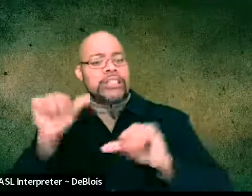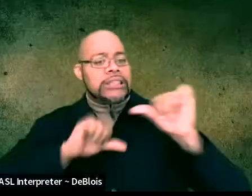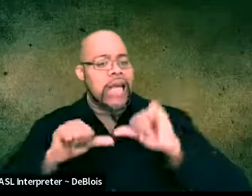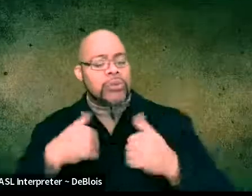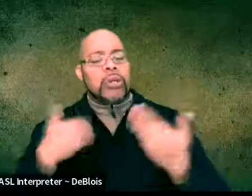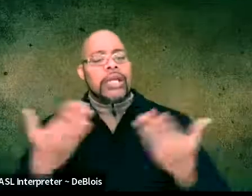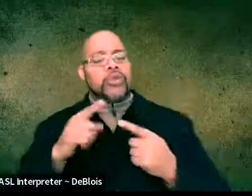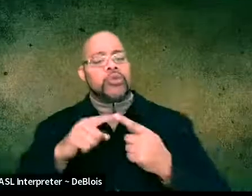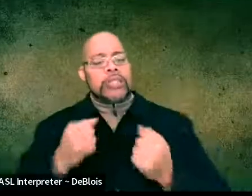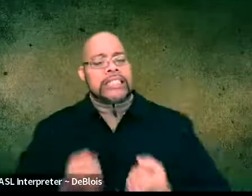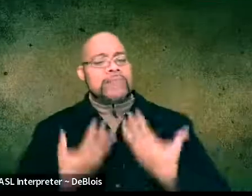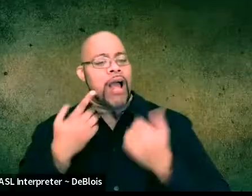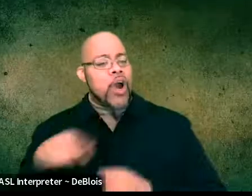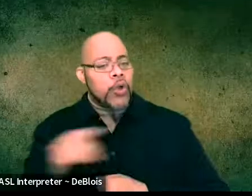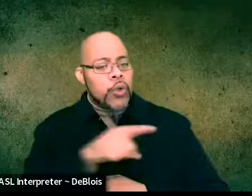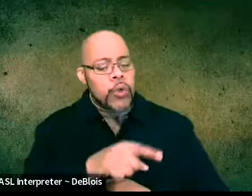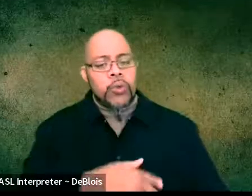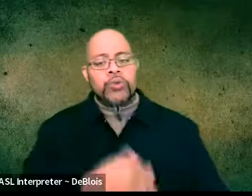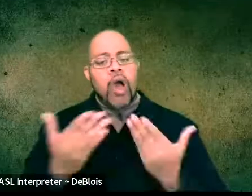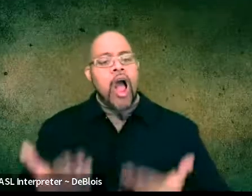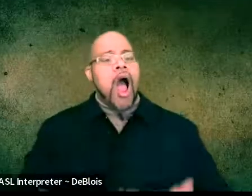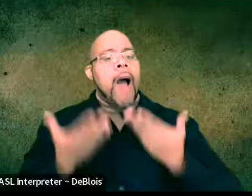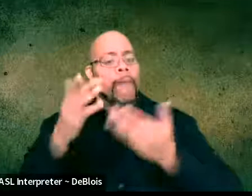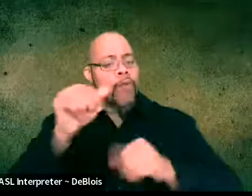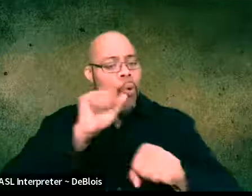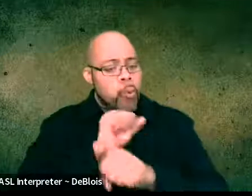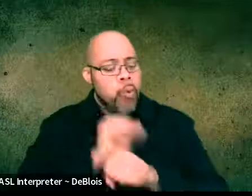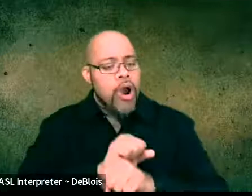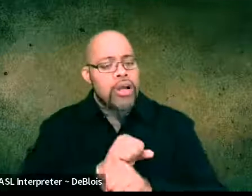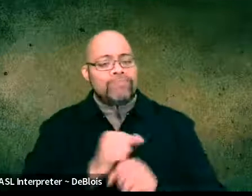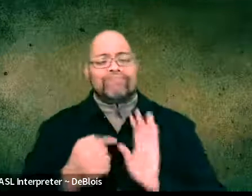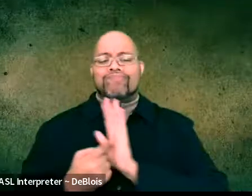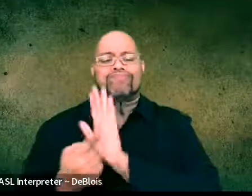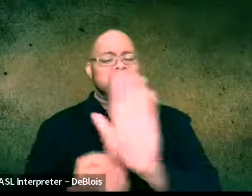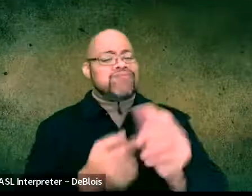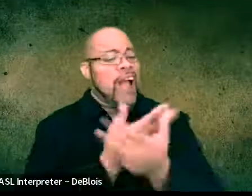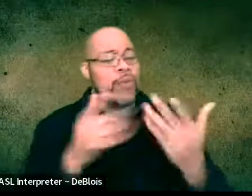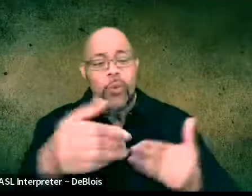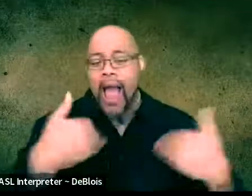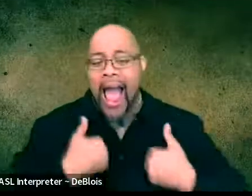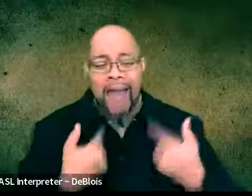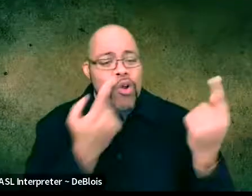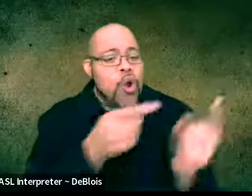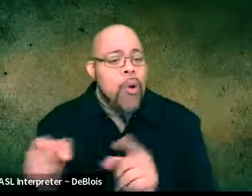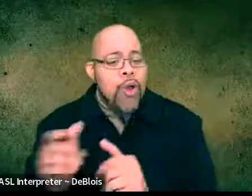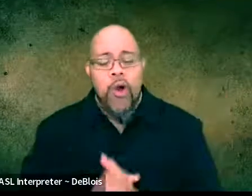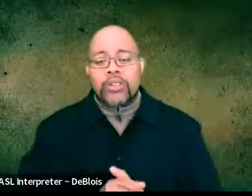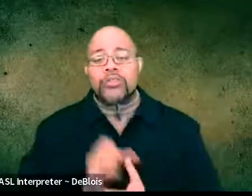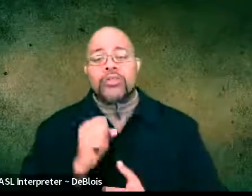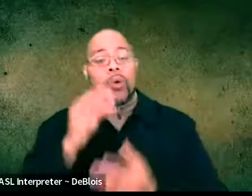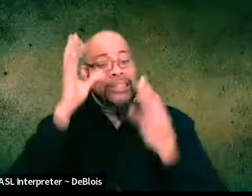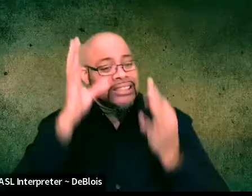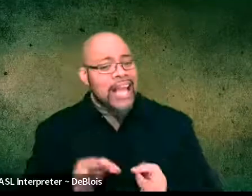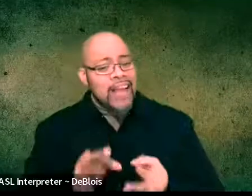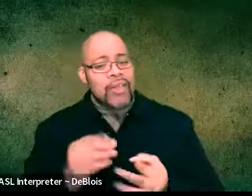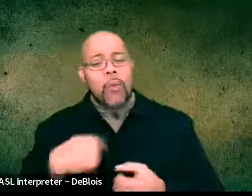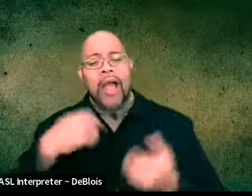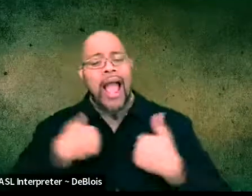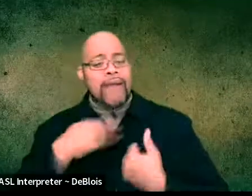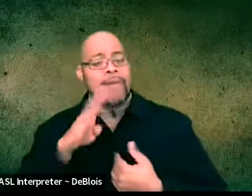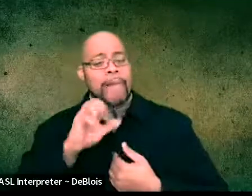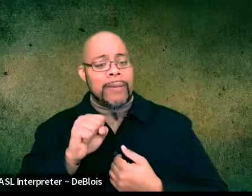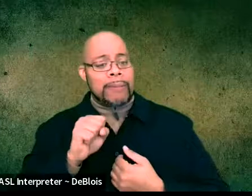We're here to inspire you, to uplift your work, to amplify everything that you have going on. So definitely, we have our